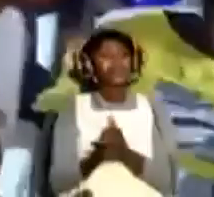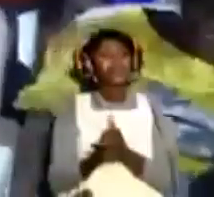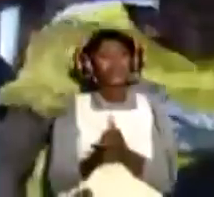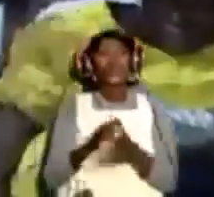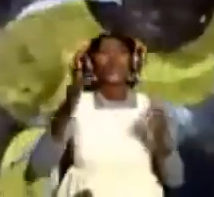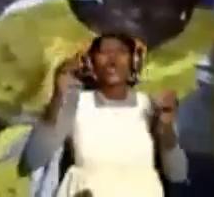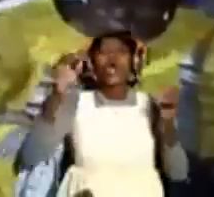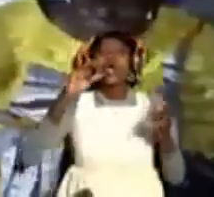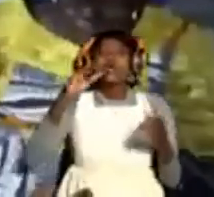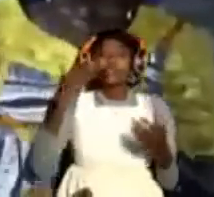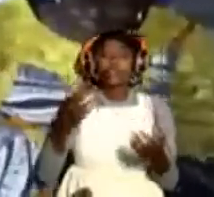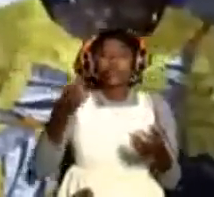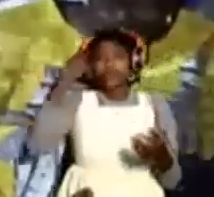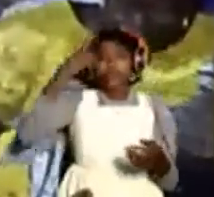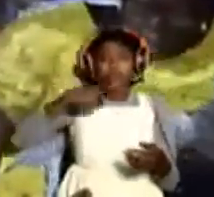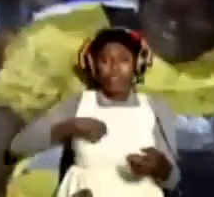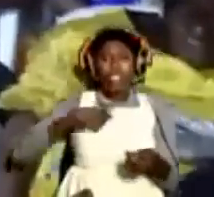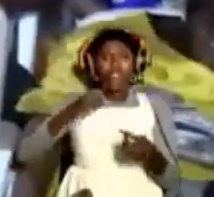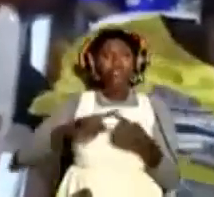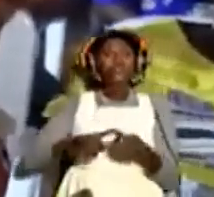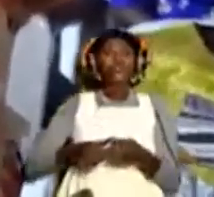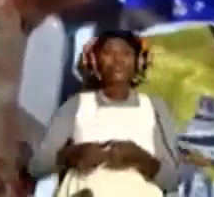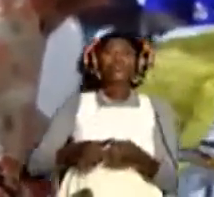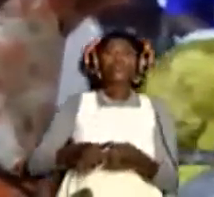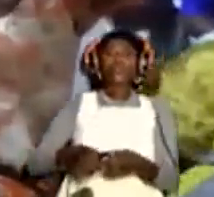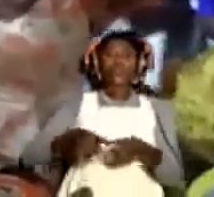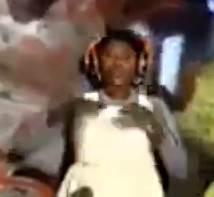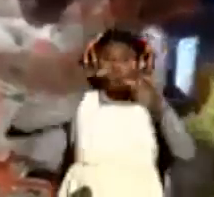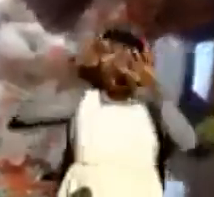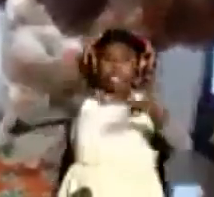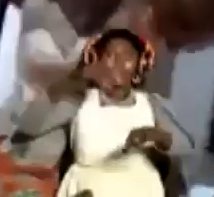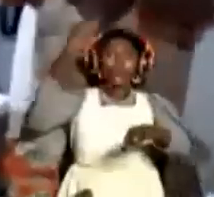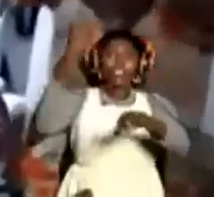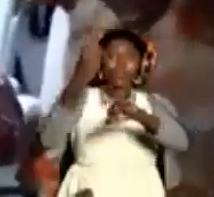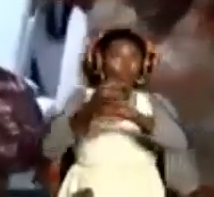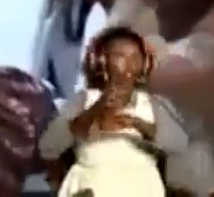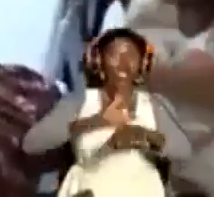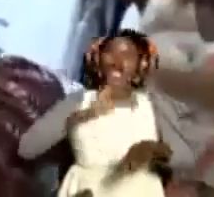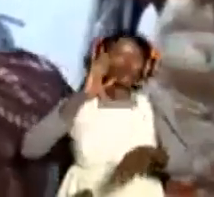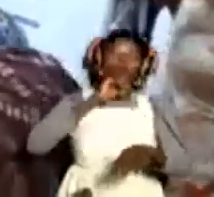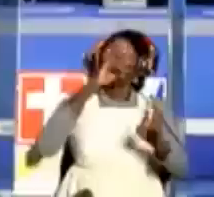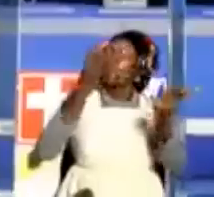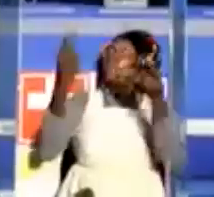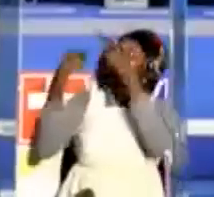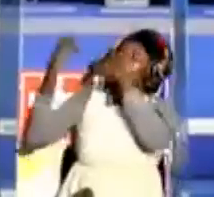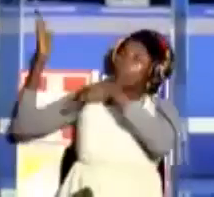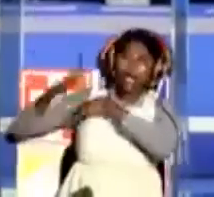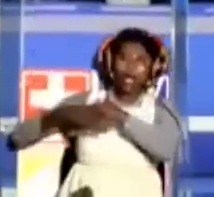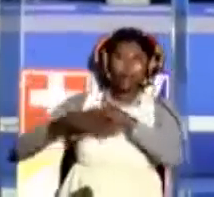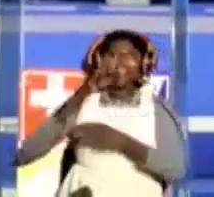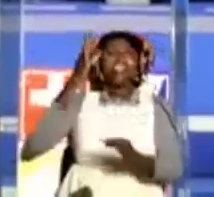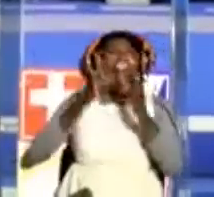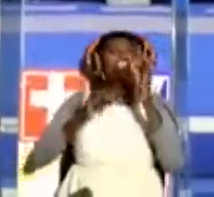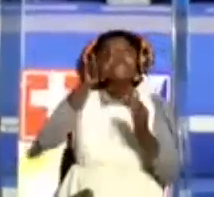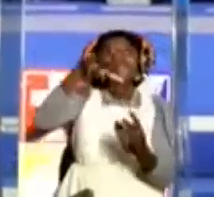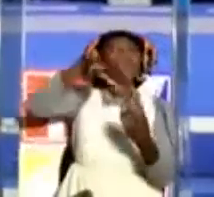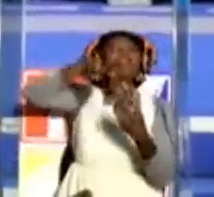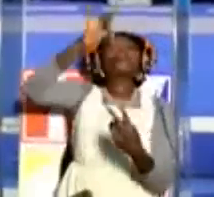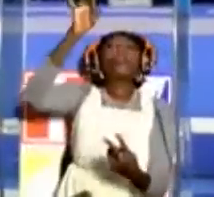Having laid my hands on the plow, no looking back. If you